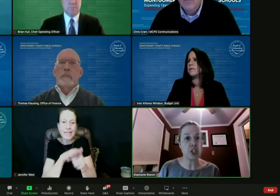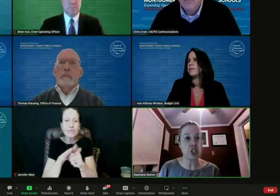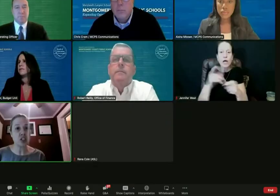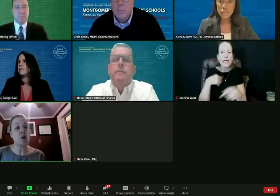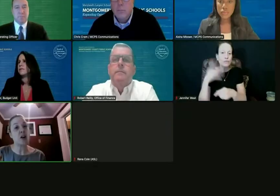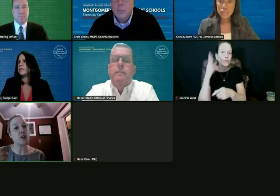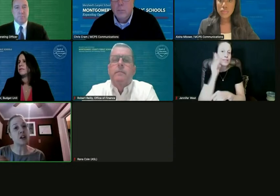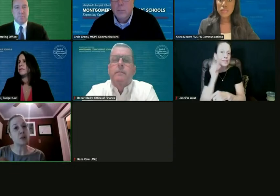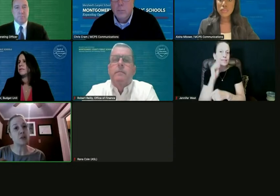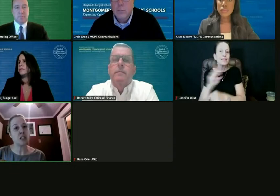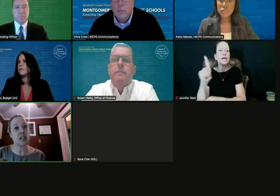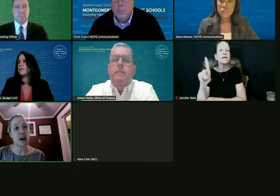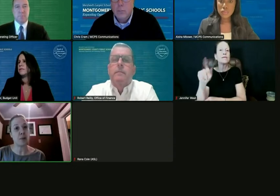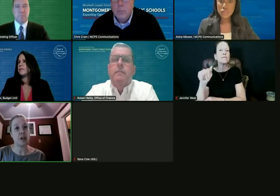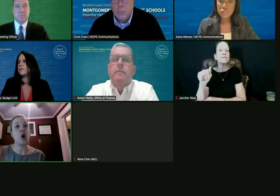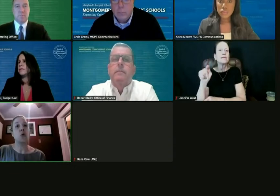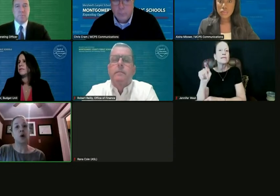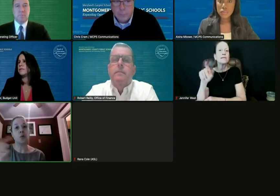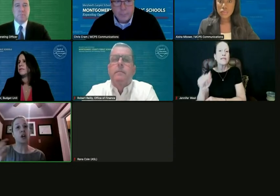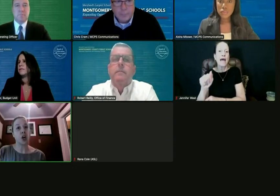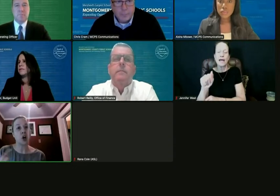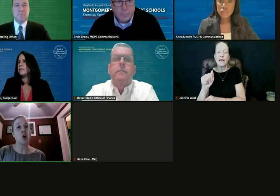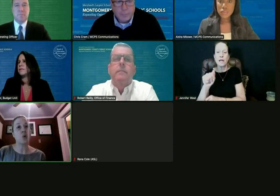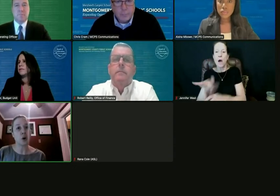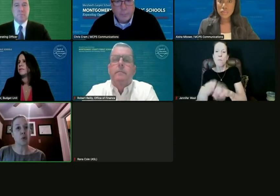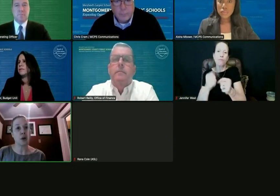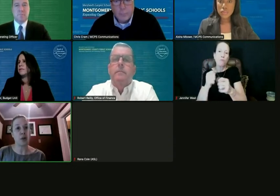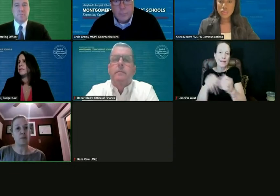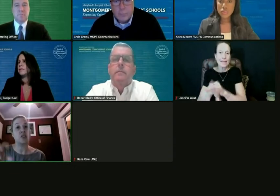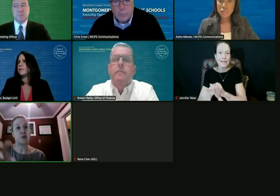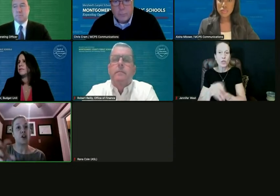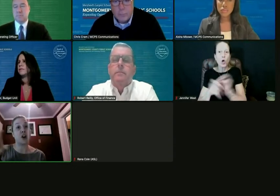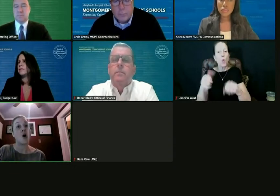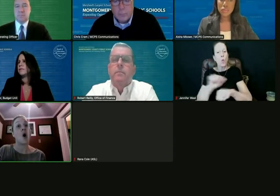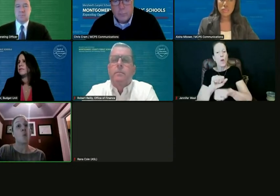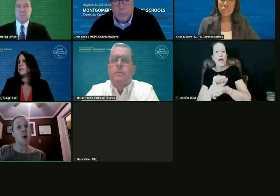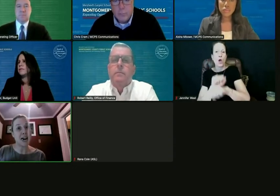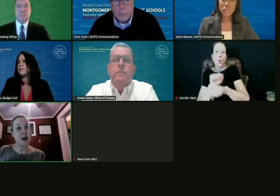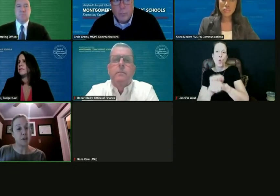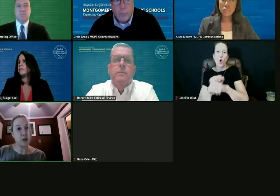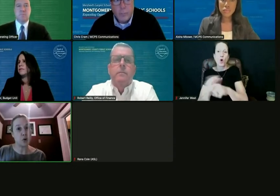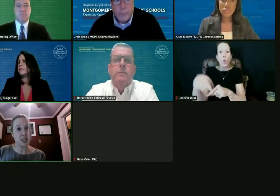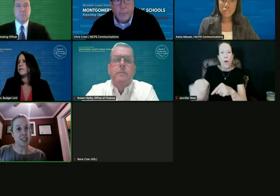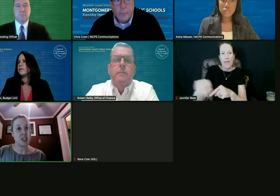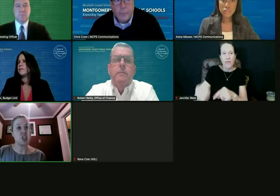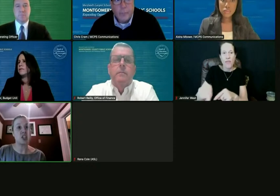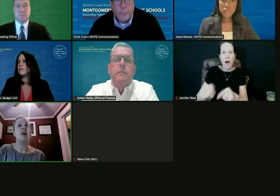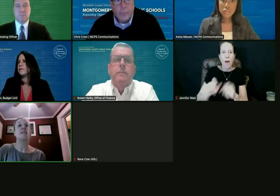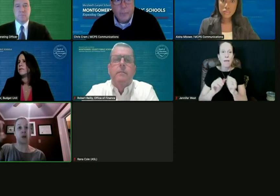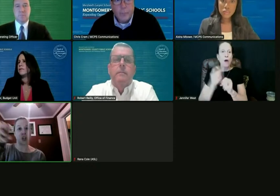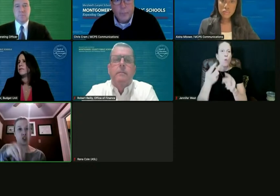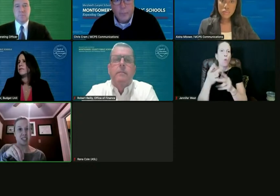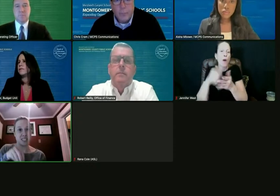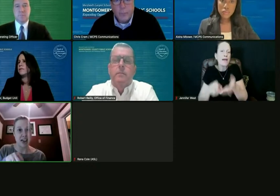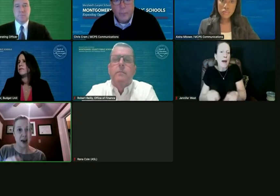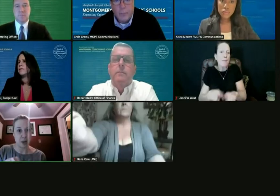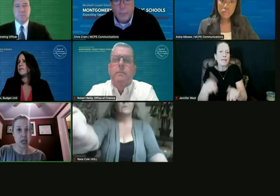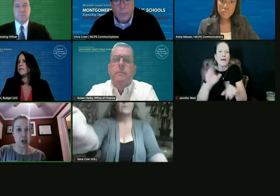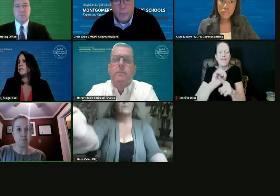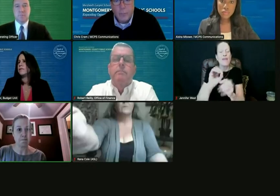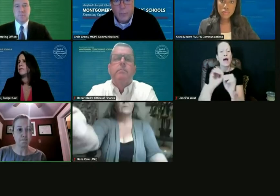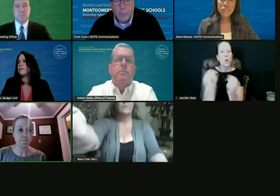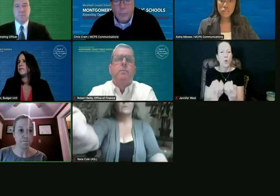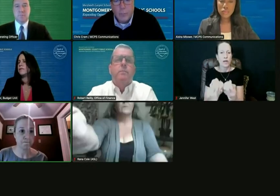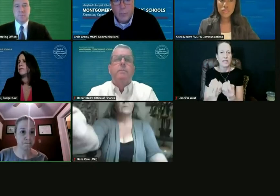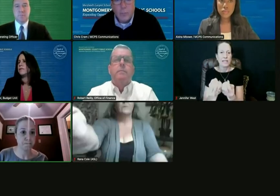data breaches. So every time those things happen, we work in a cohort with them to figure out what happened in their organization to make sure that it doesn't happen